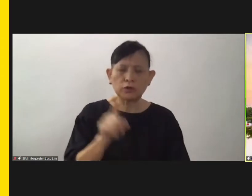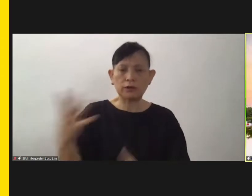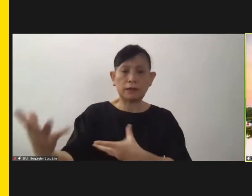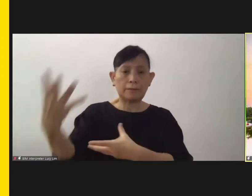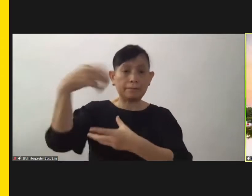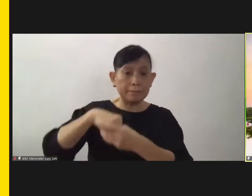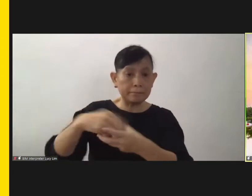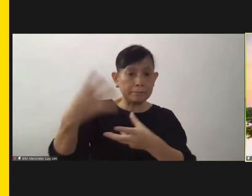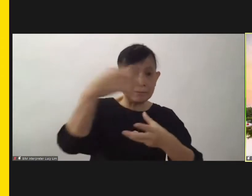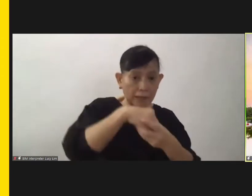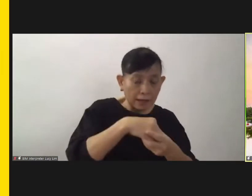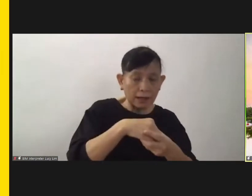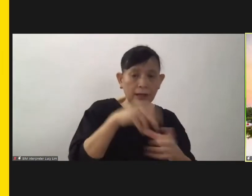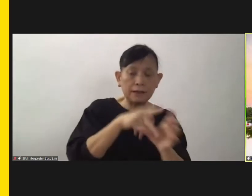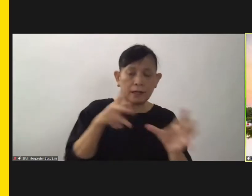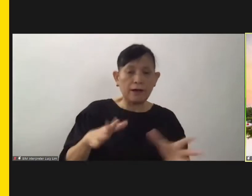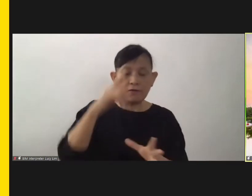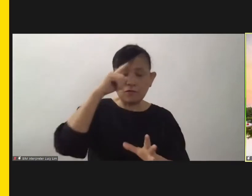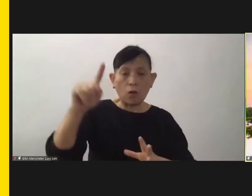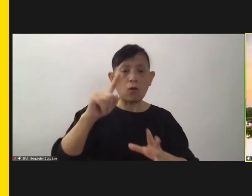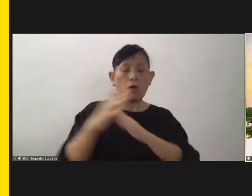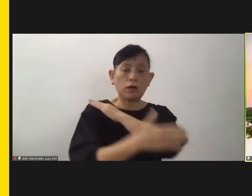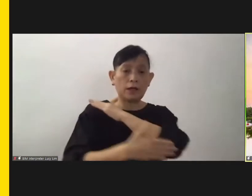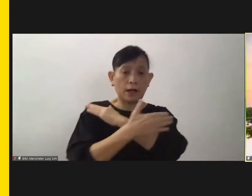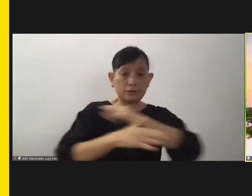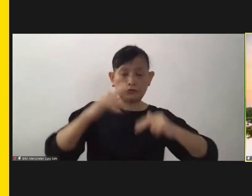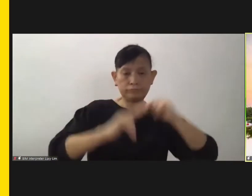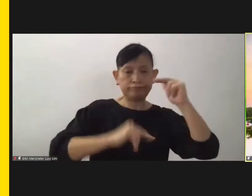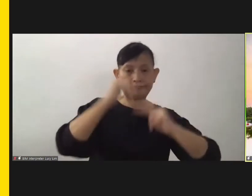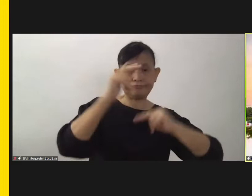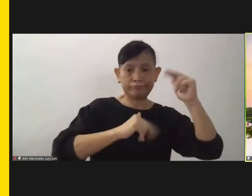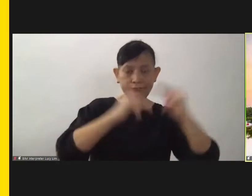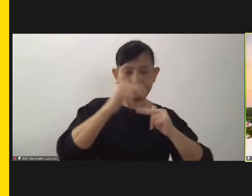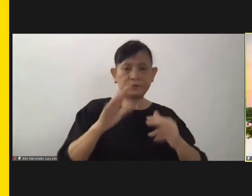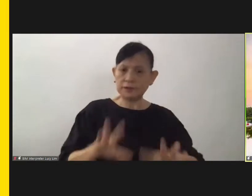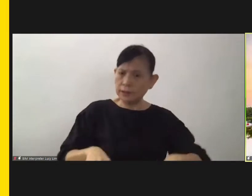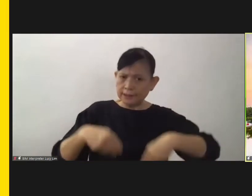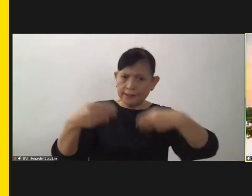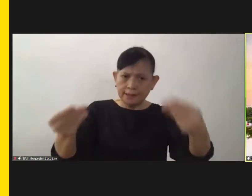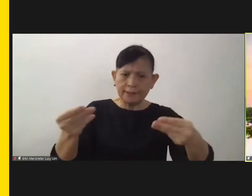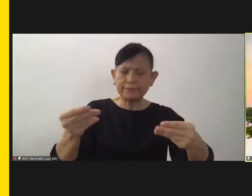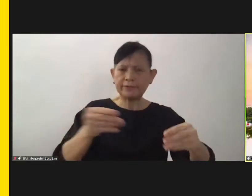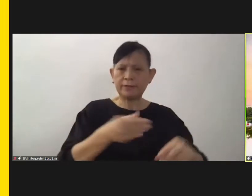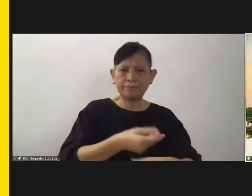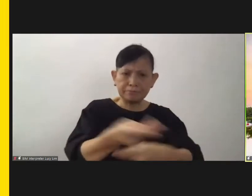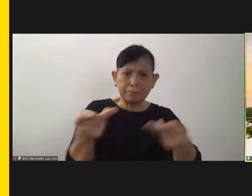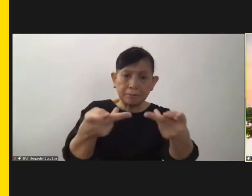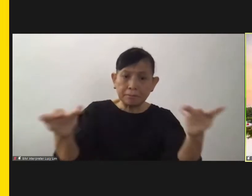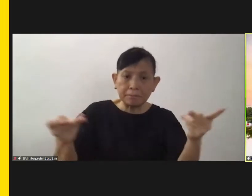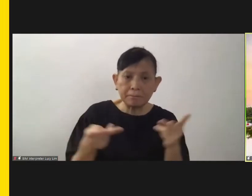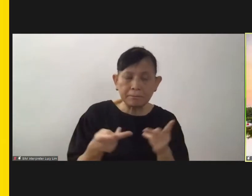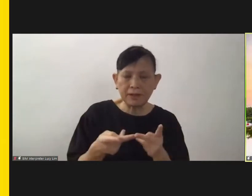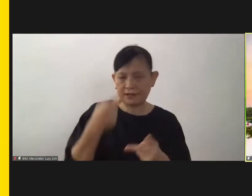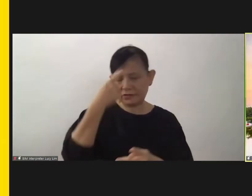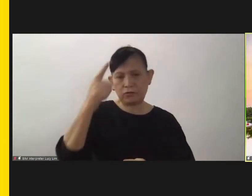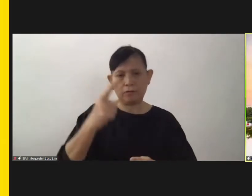inclusion in nation building. Let's offer our youth a seat at the main table. With